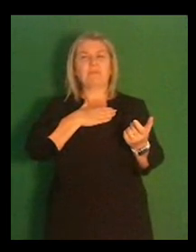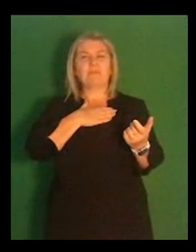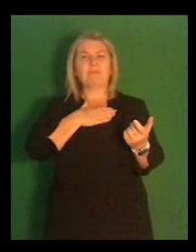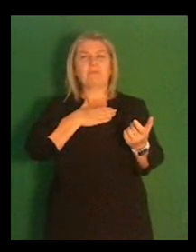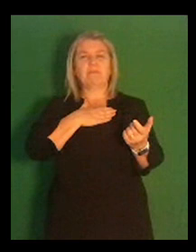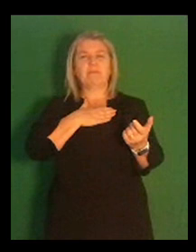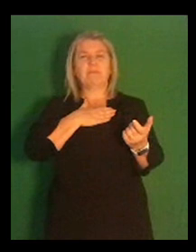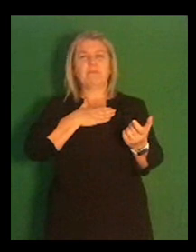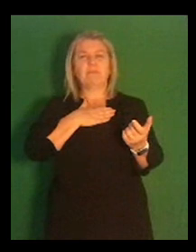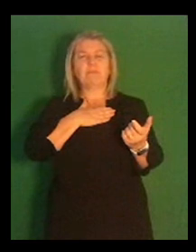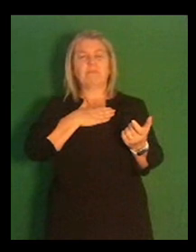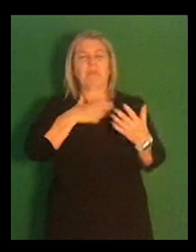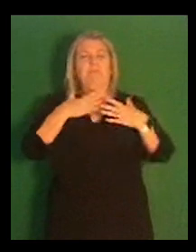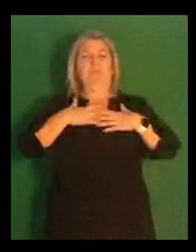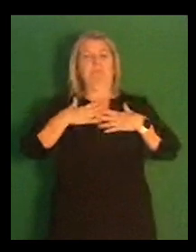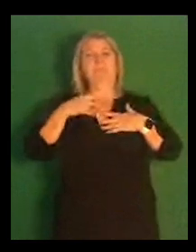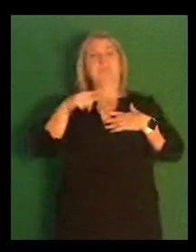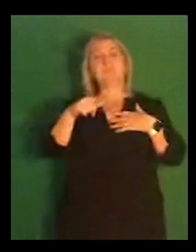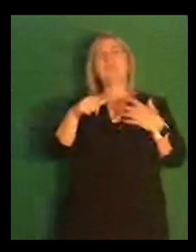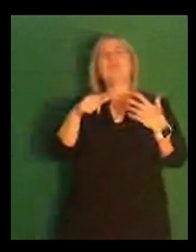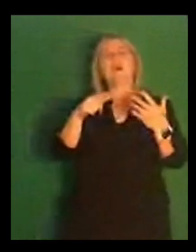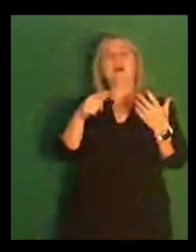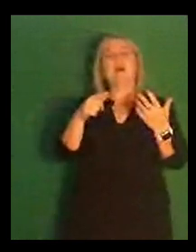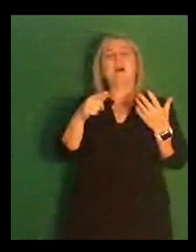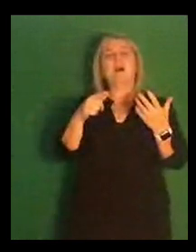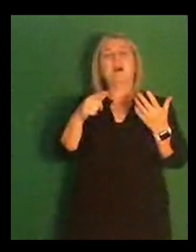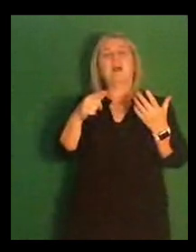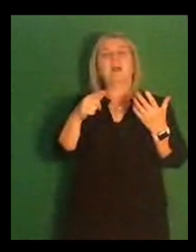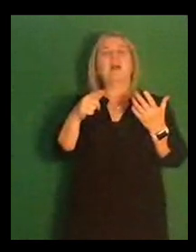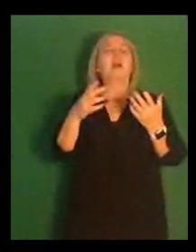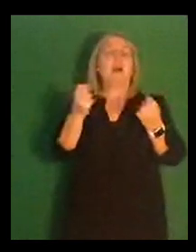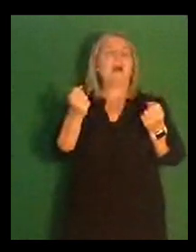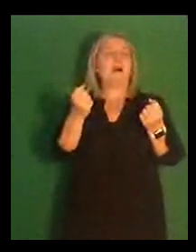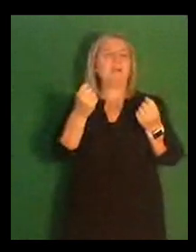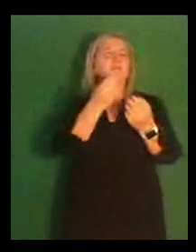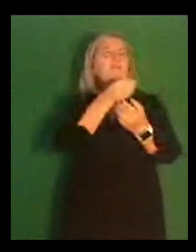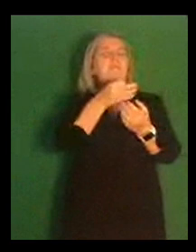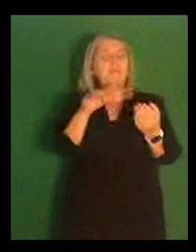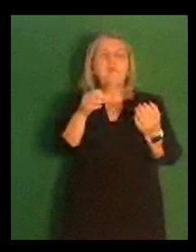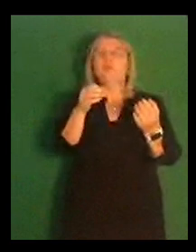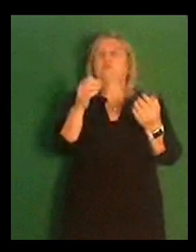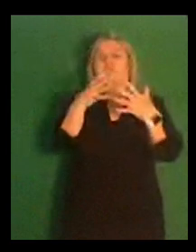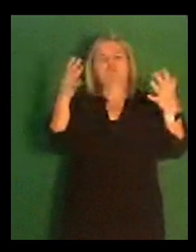in terms of this interest, so we have a couple of large festivals here, and this interest in